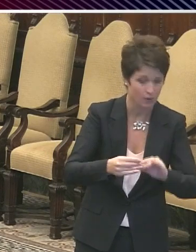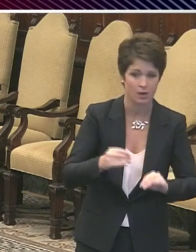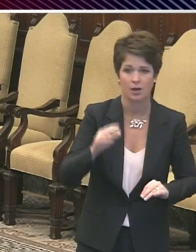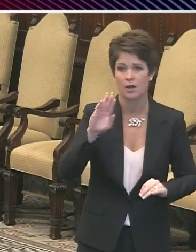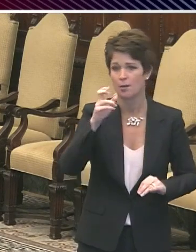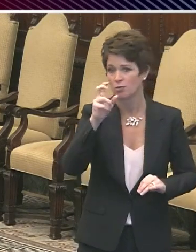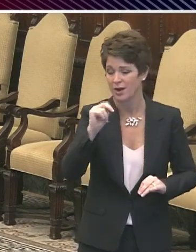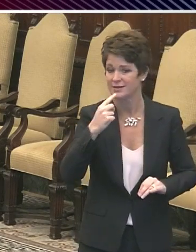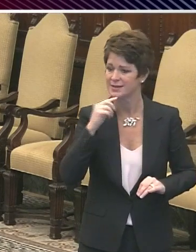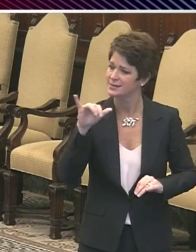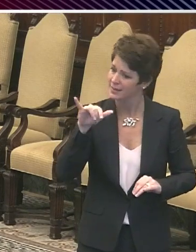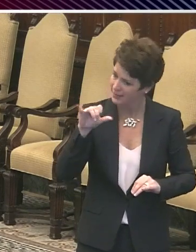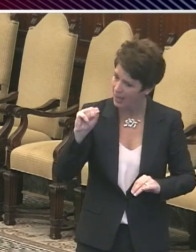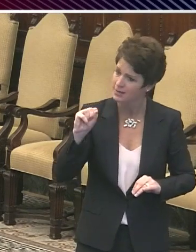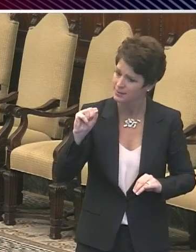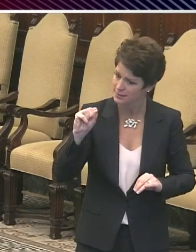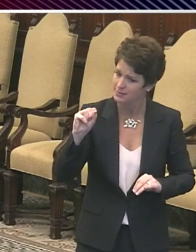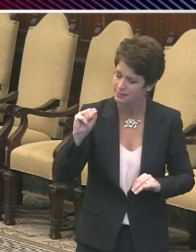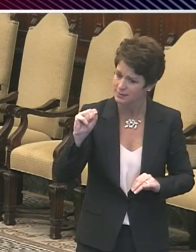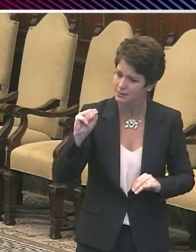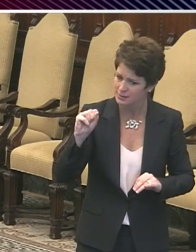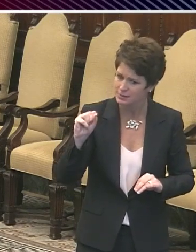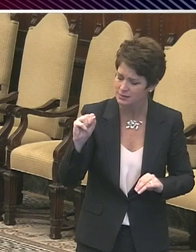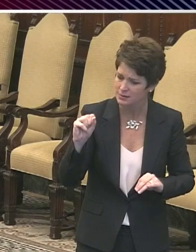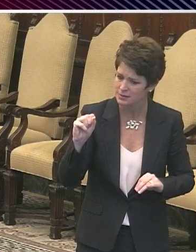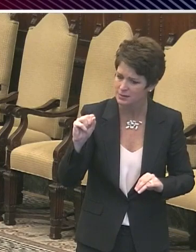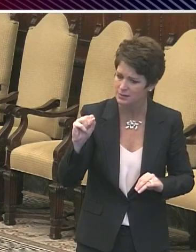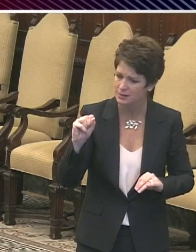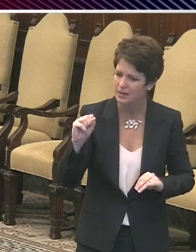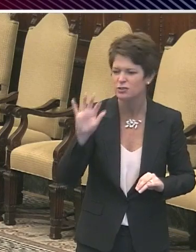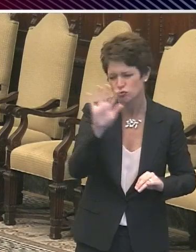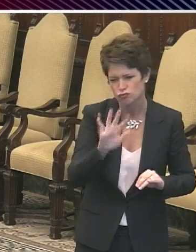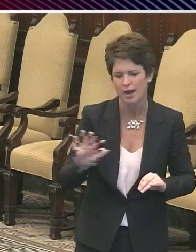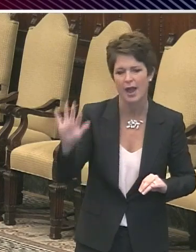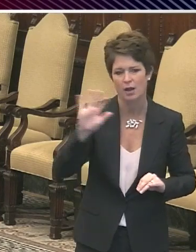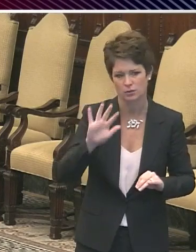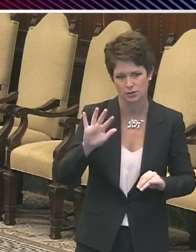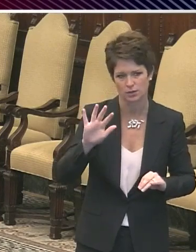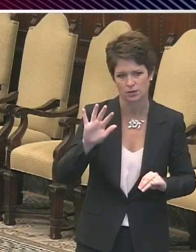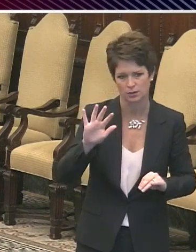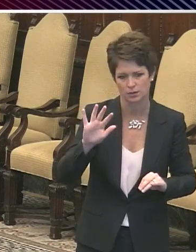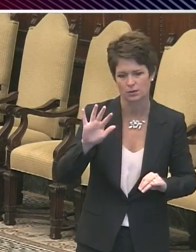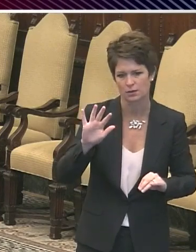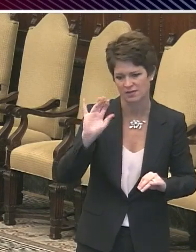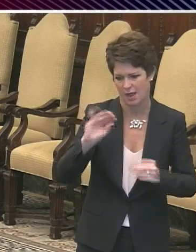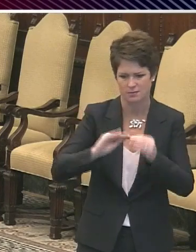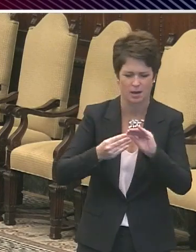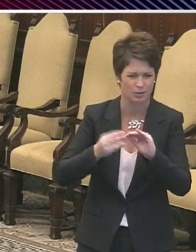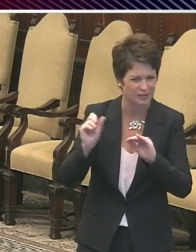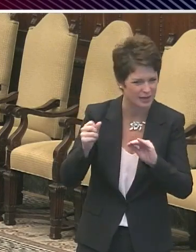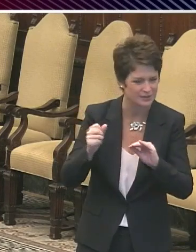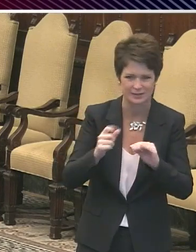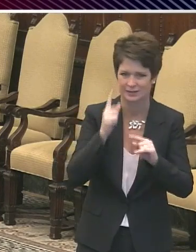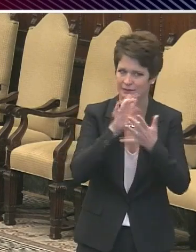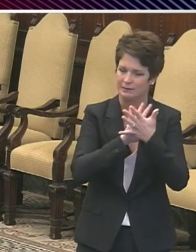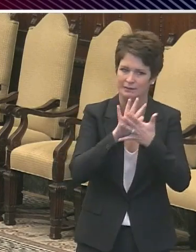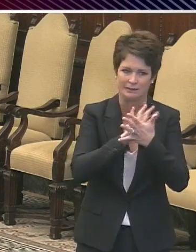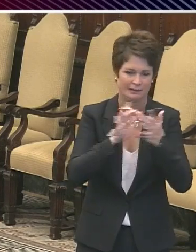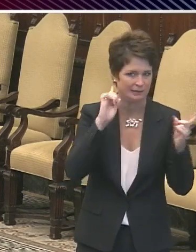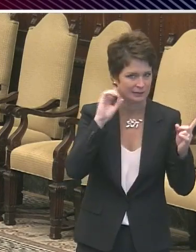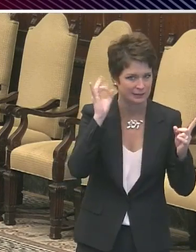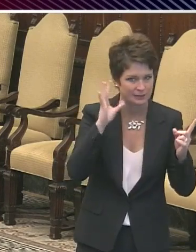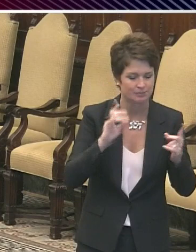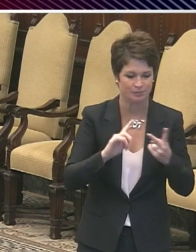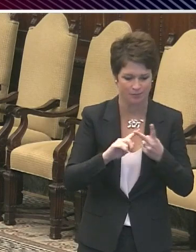Yes, that number is it is around 400. It's not exactly 400, but yes, around 400. Around 400.